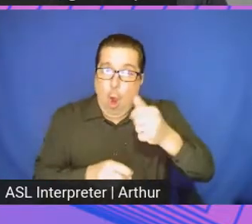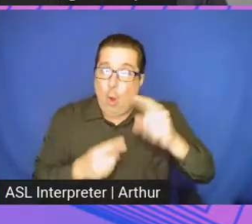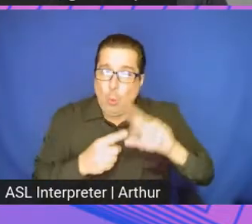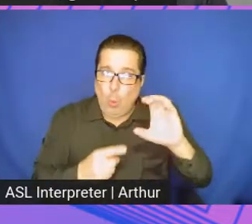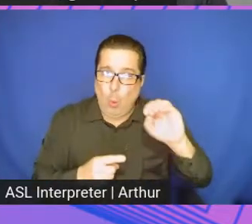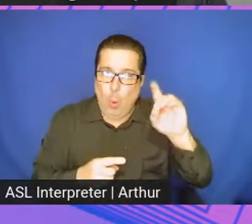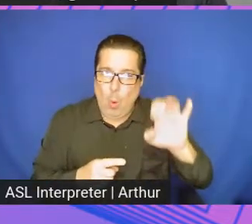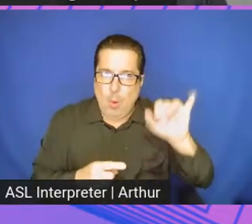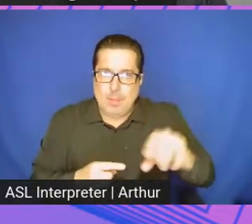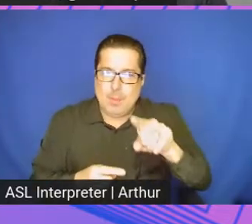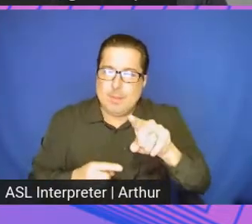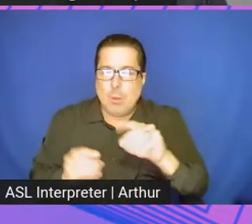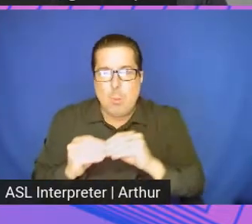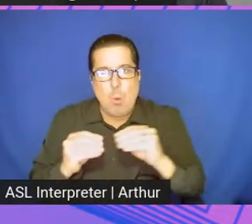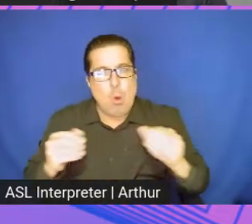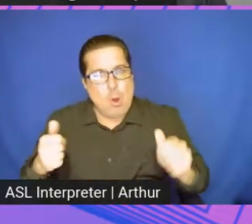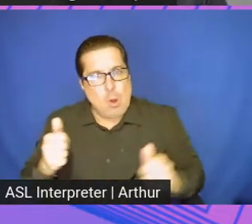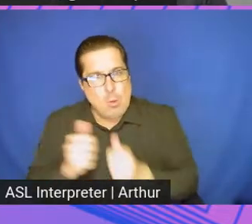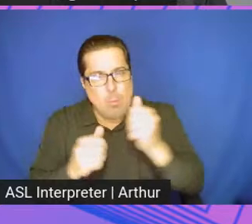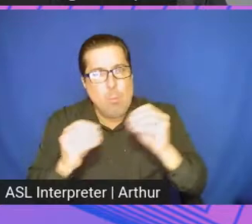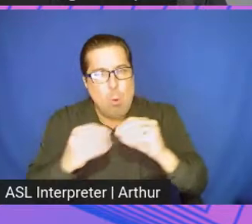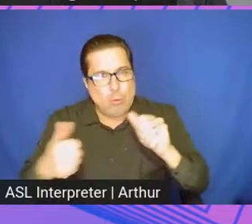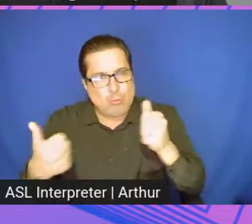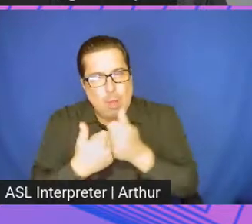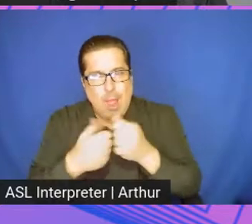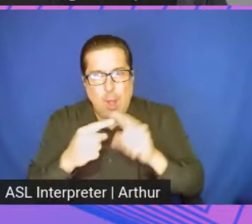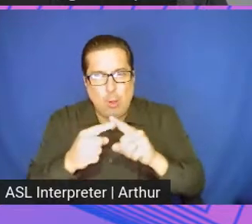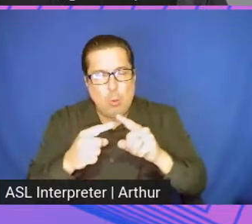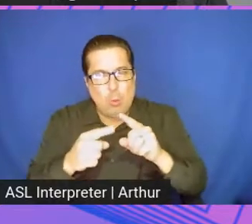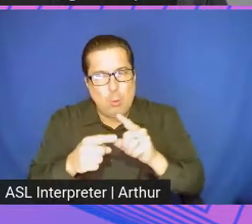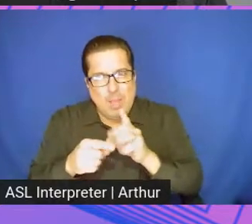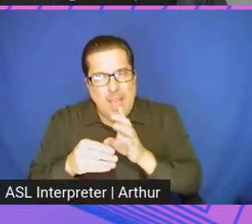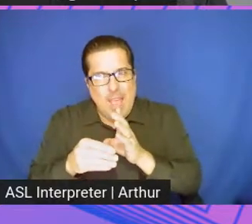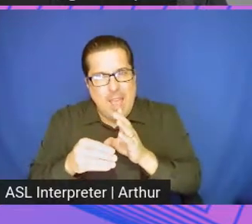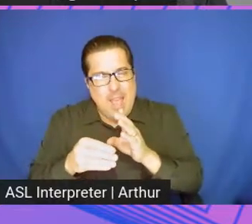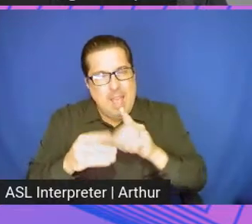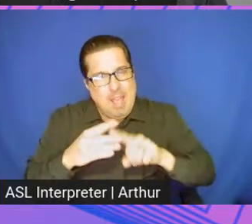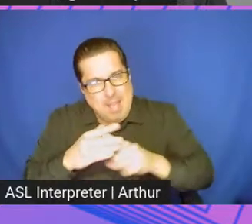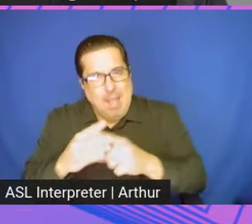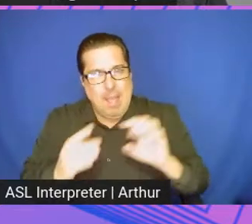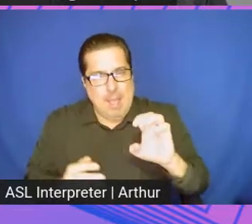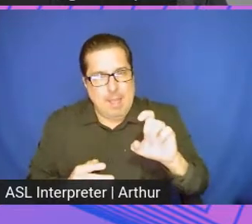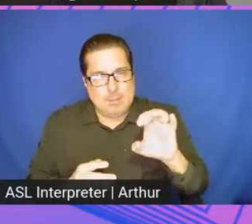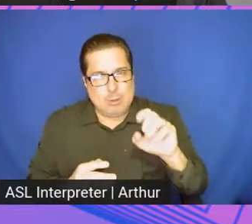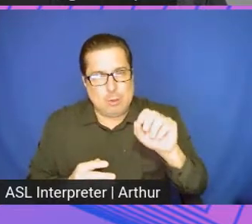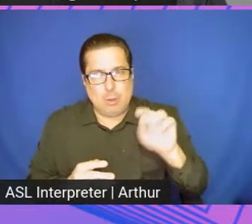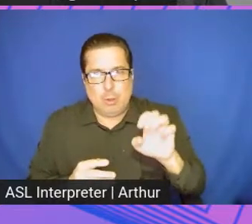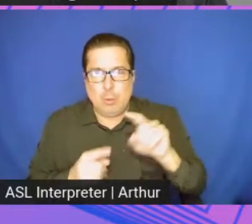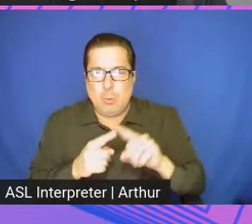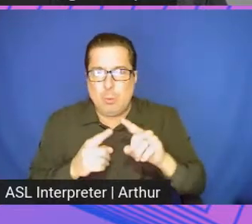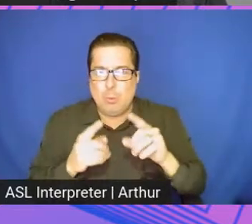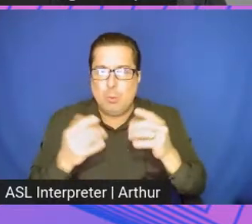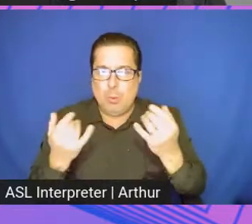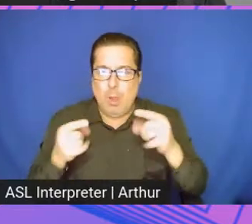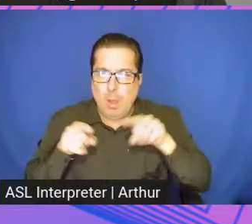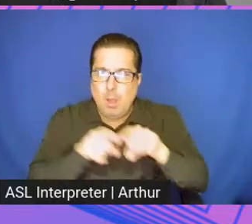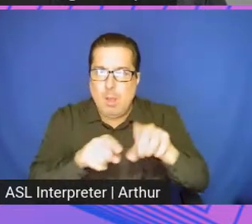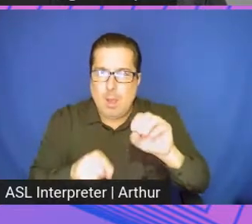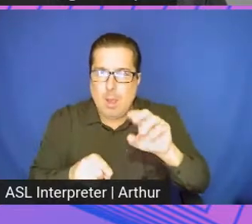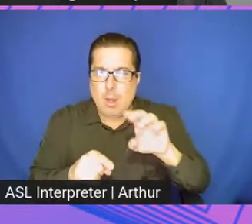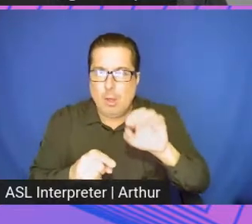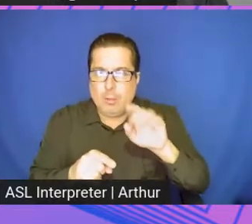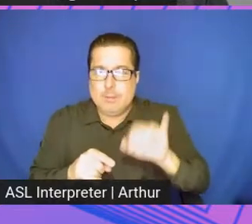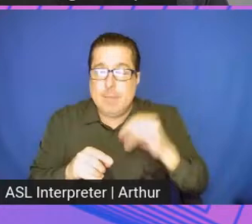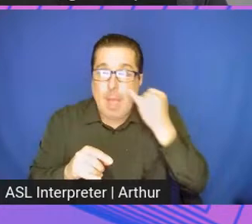obviously much more challenging to think about code that executes concurrently. But the other challenge is what happens if you have too many requests per second to